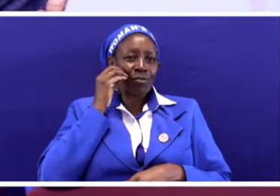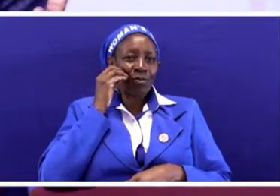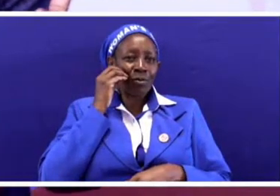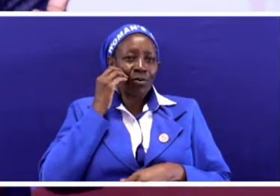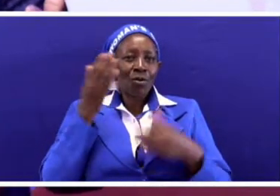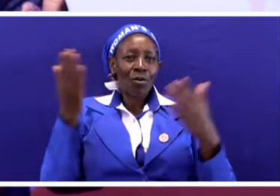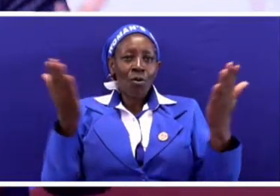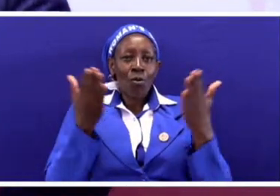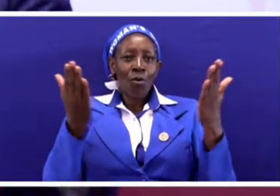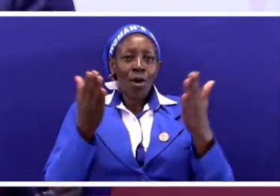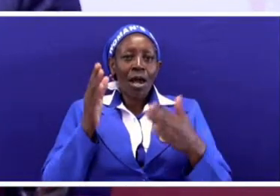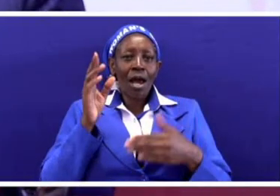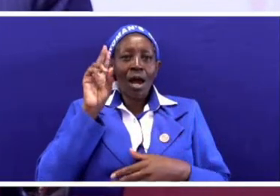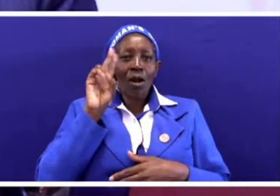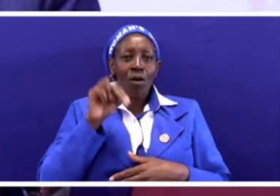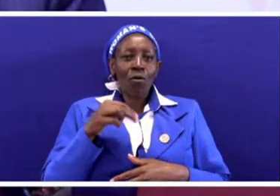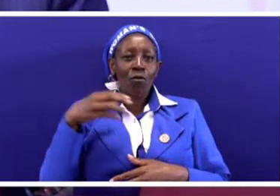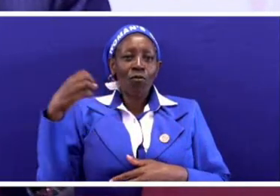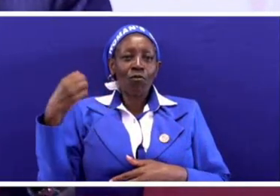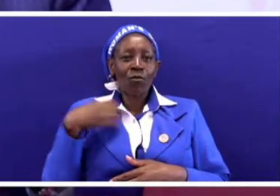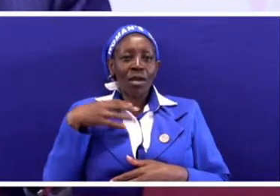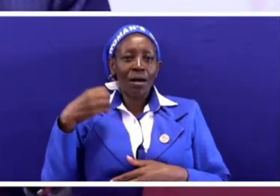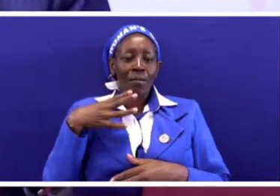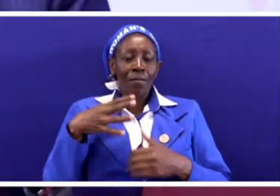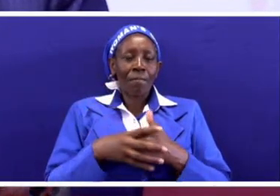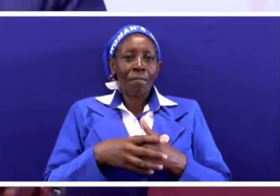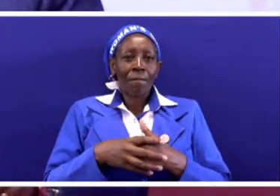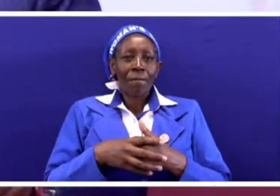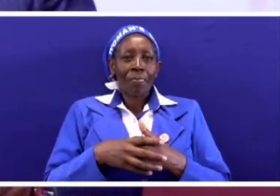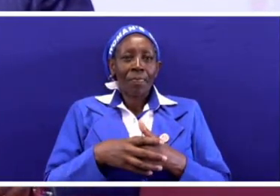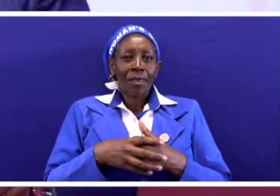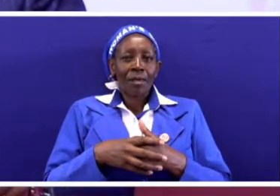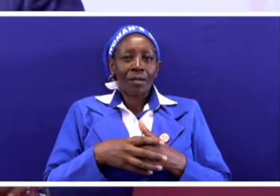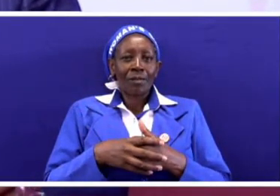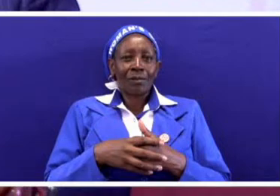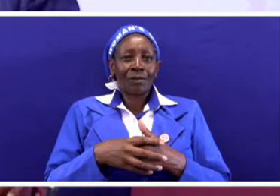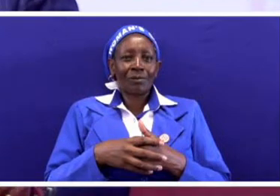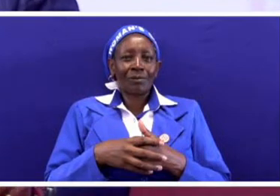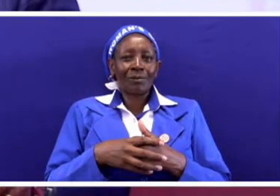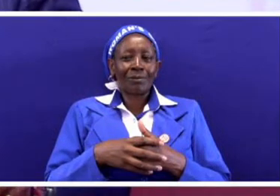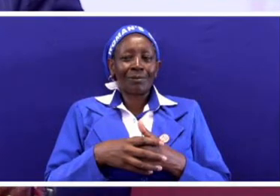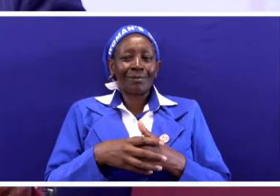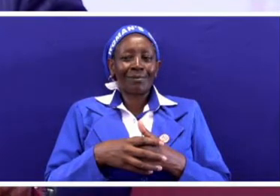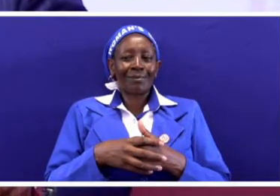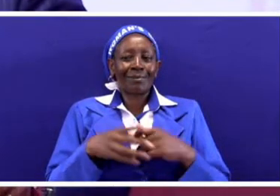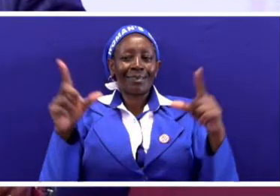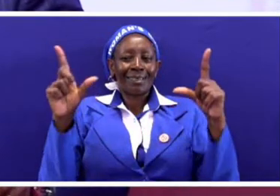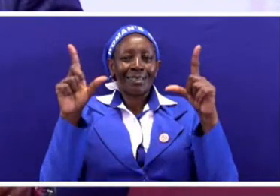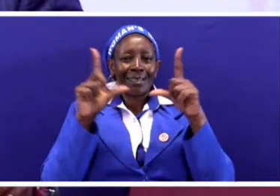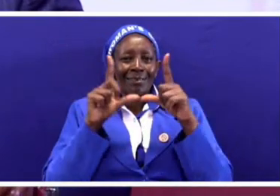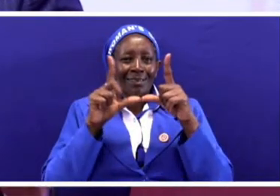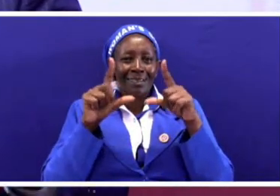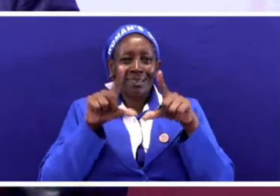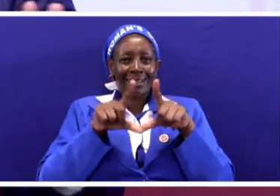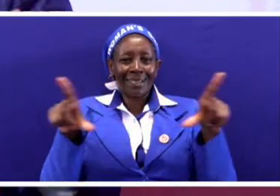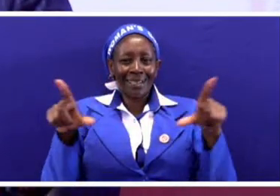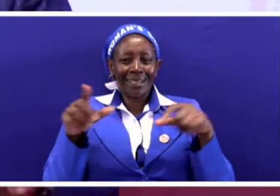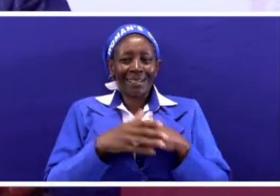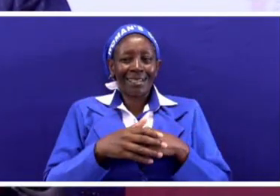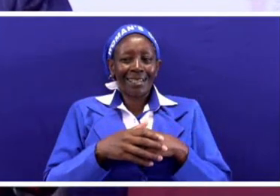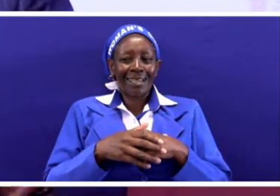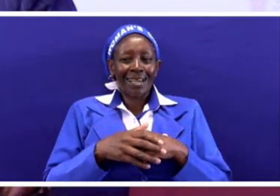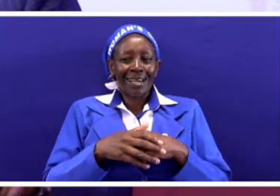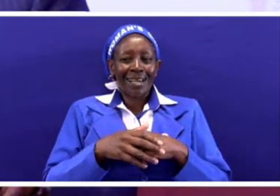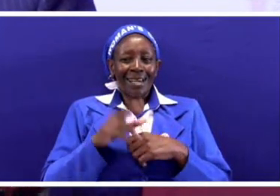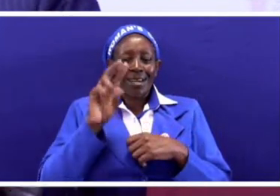no more fear of title deed brokers. Bwana GA, no more fear,